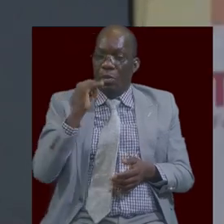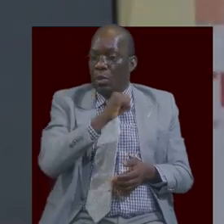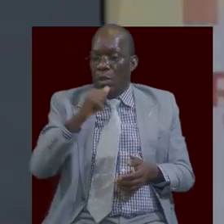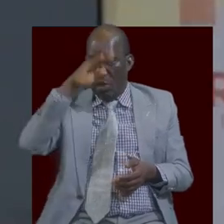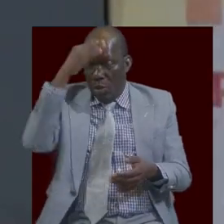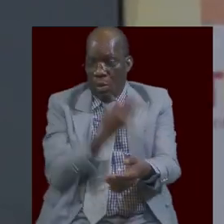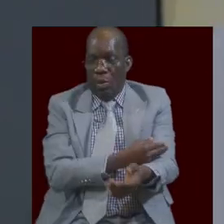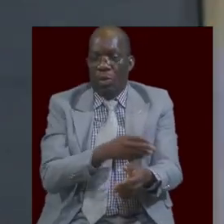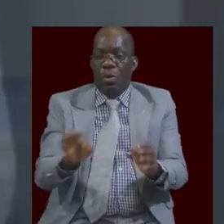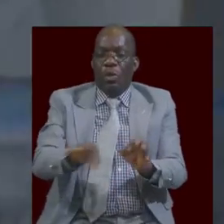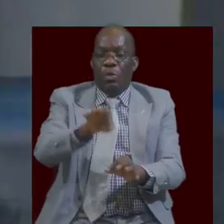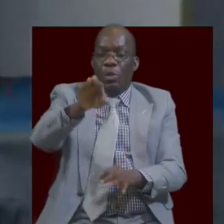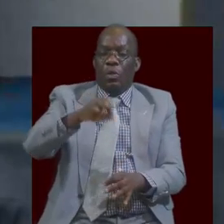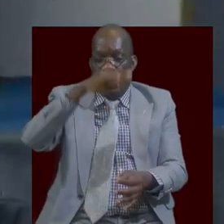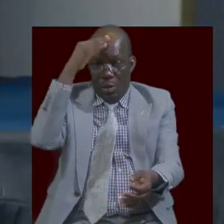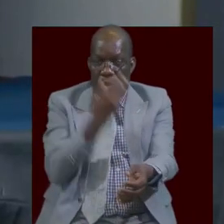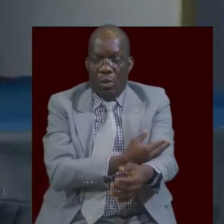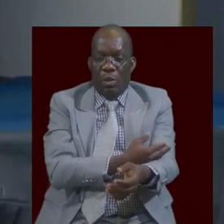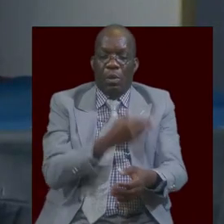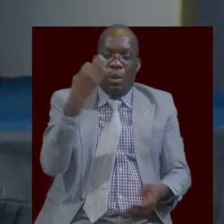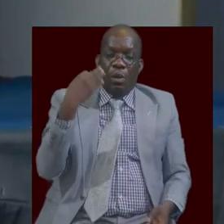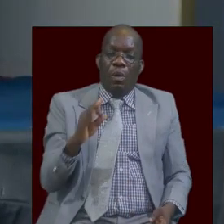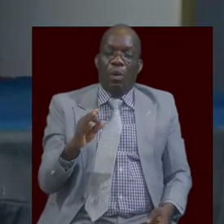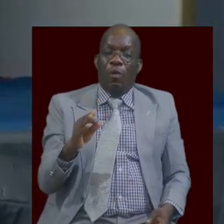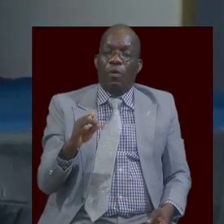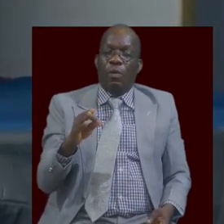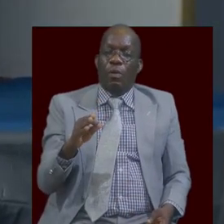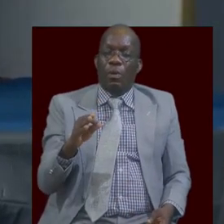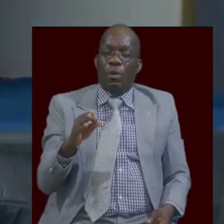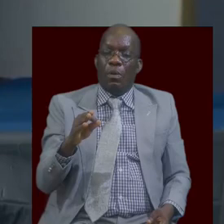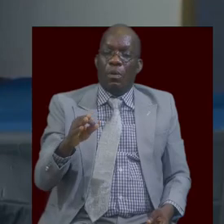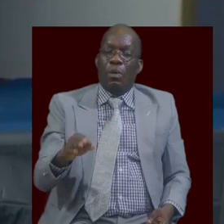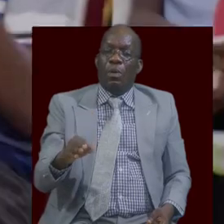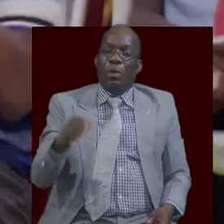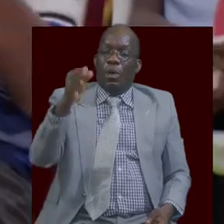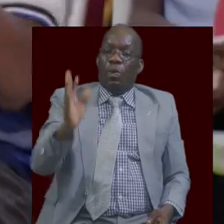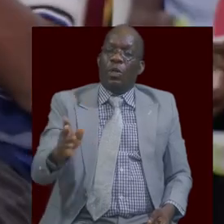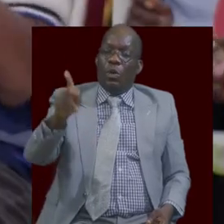spiritual son of Pastor Kumuyi.